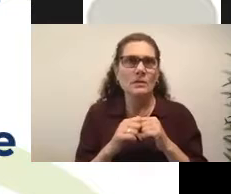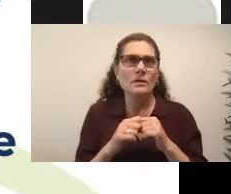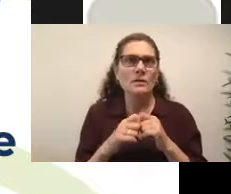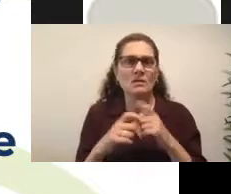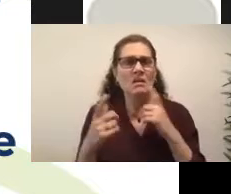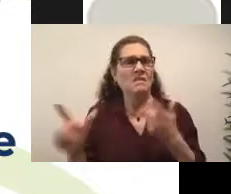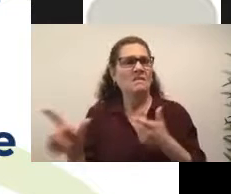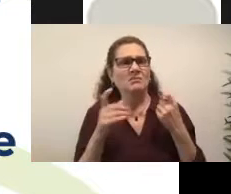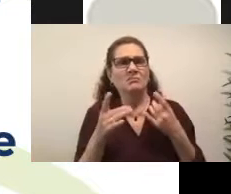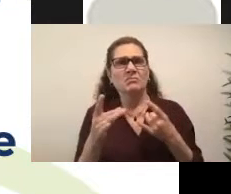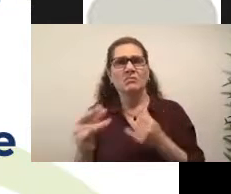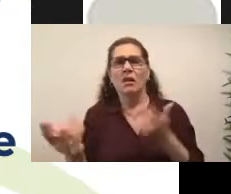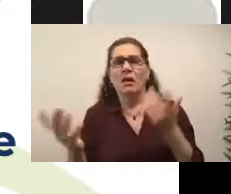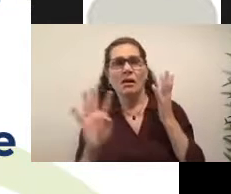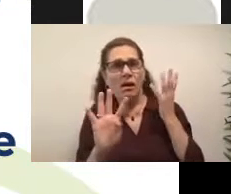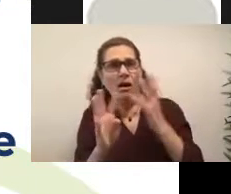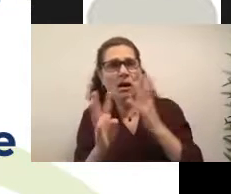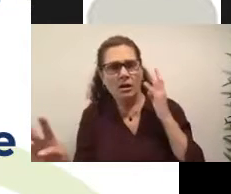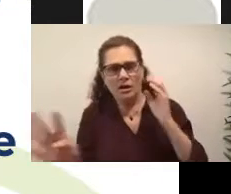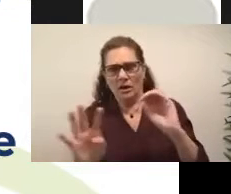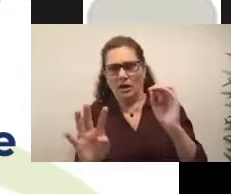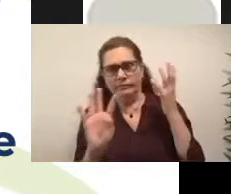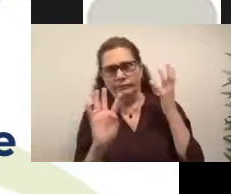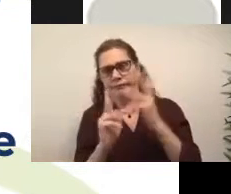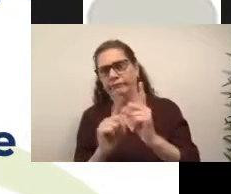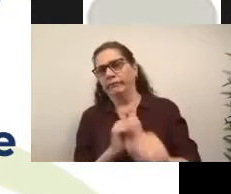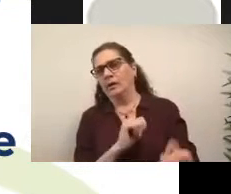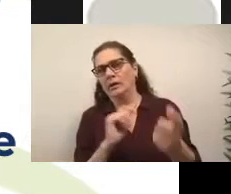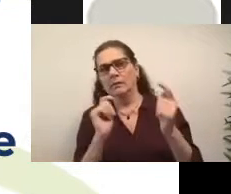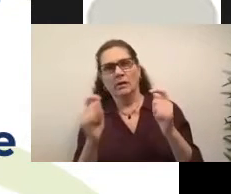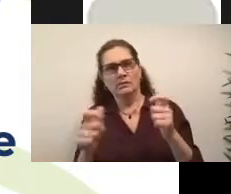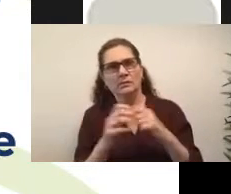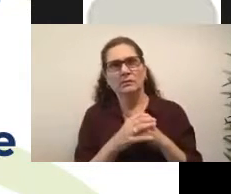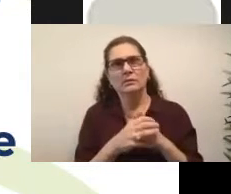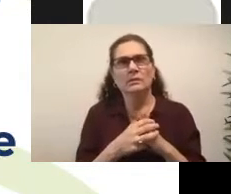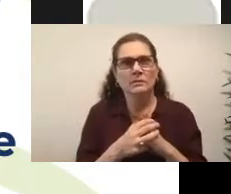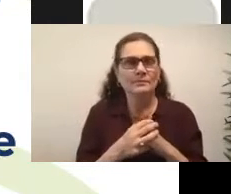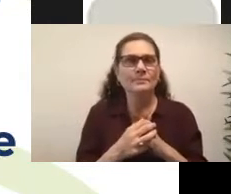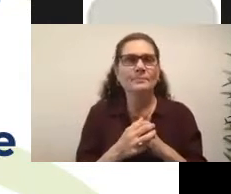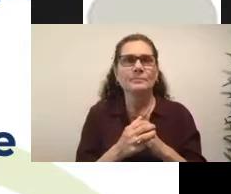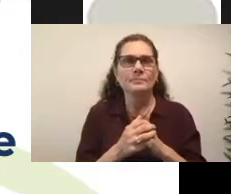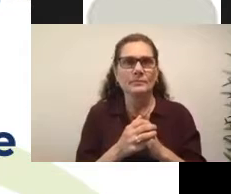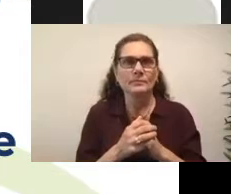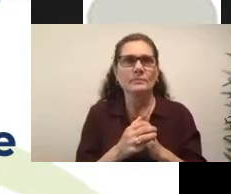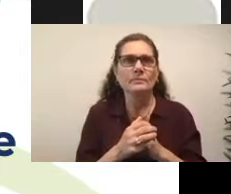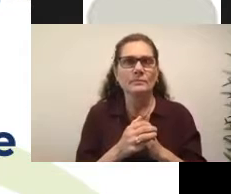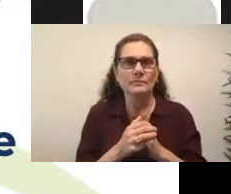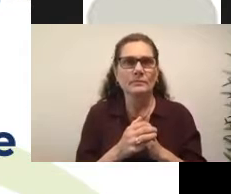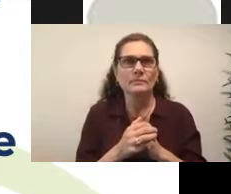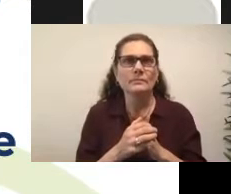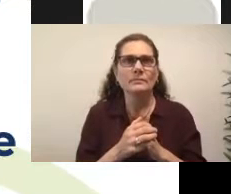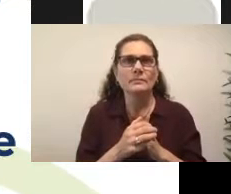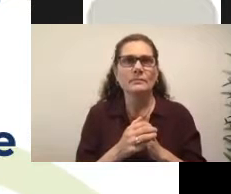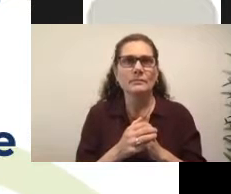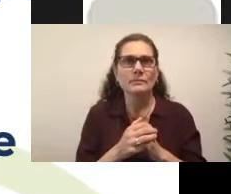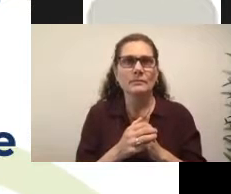our teams are eager to get people vaccinated before the upcoming holiday. My wife got her booster on Saturday. One of my daughters got hers today. So join the